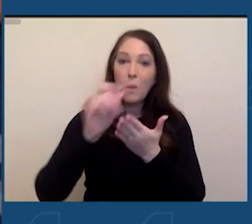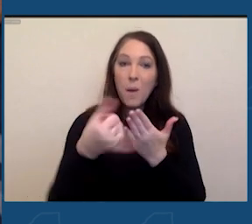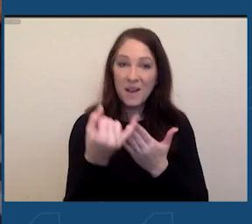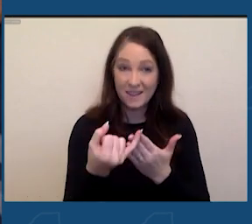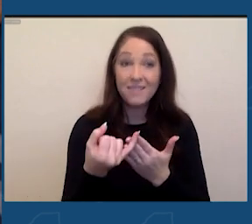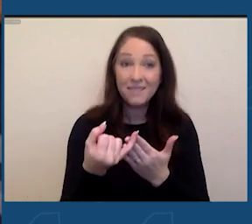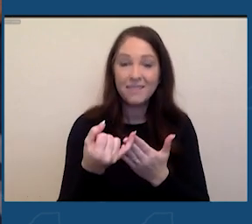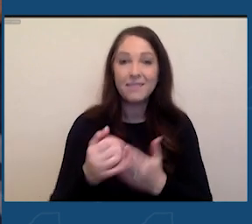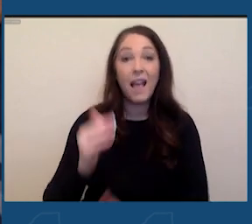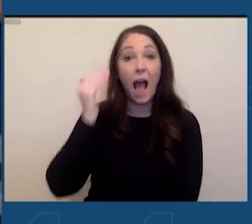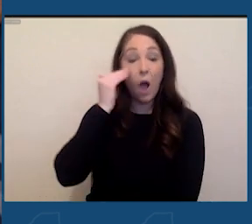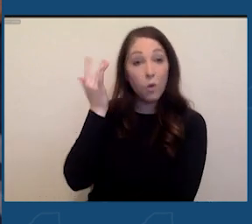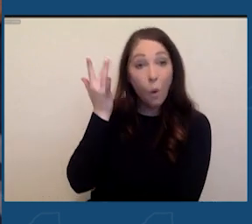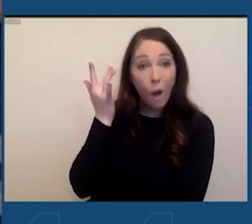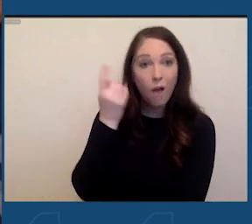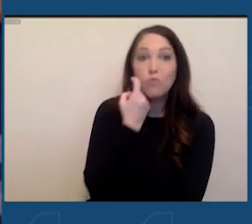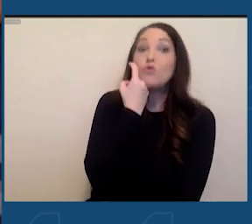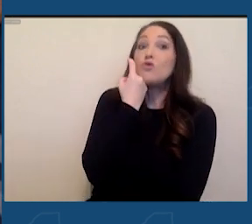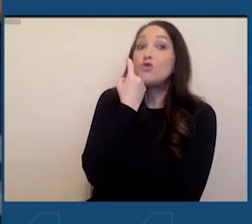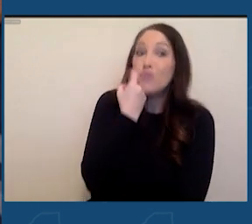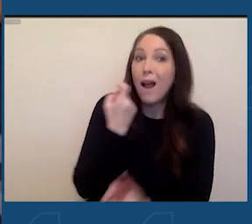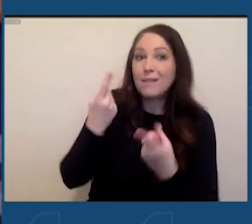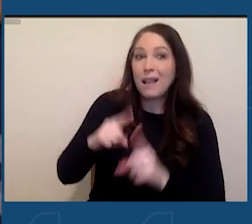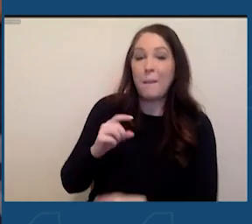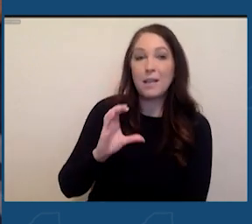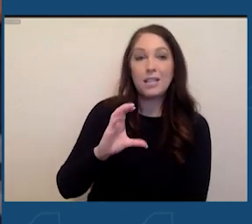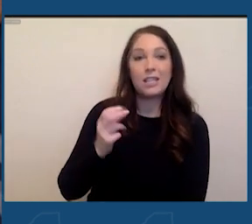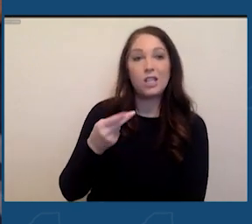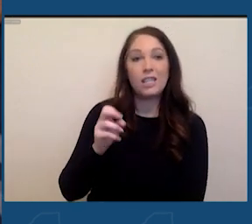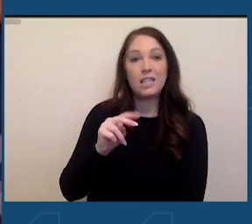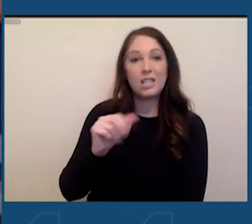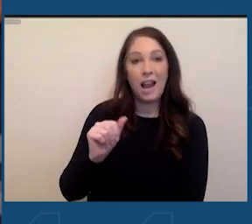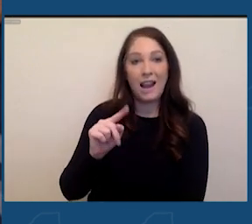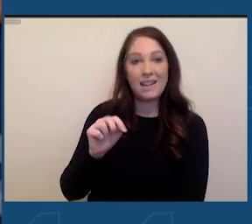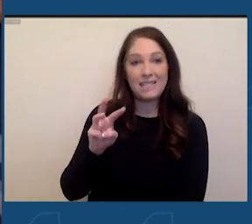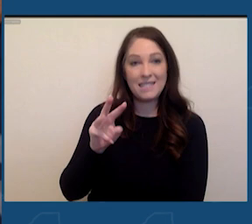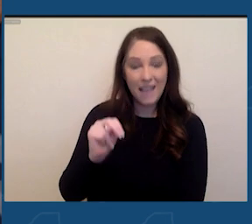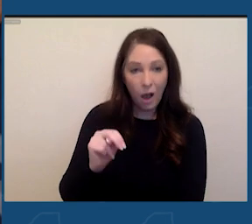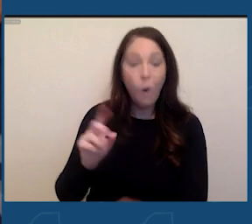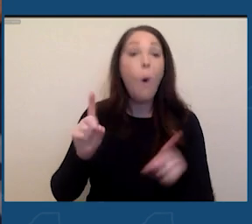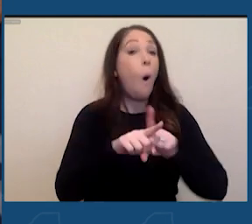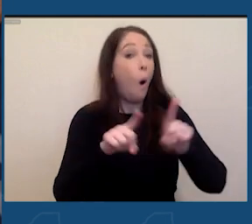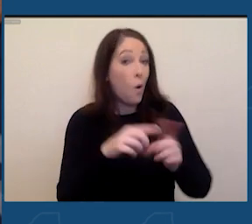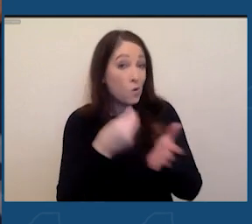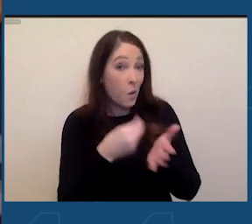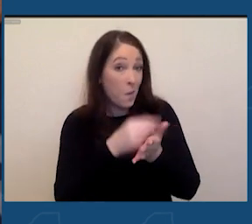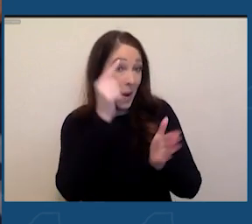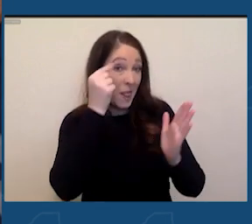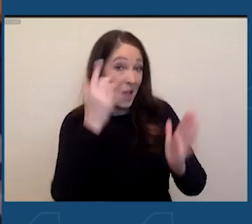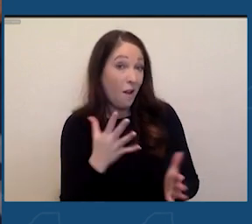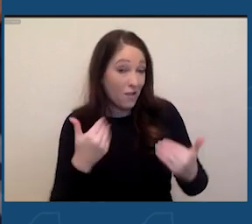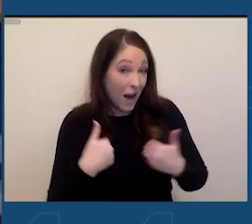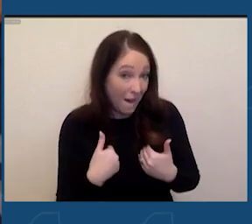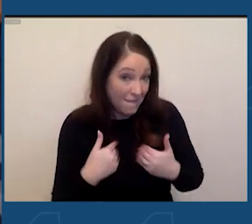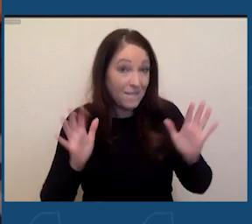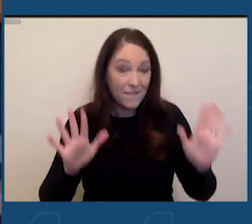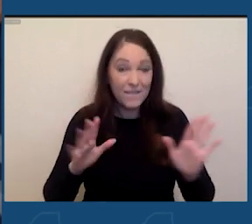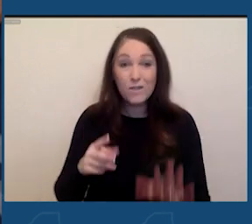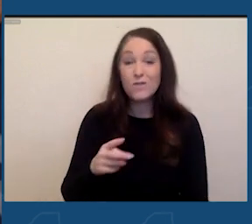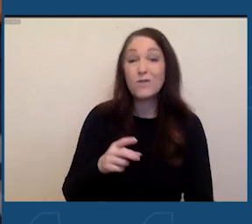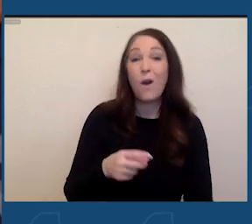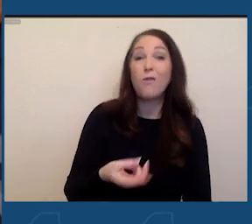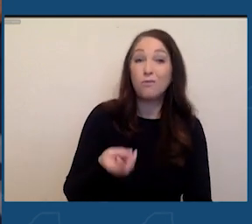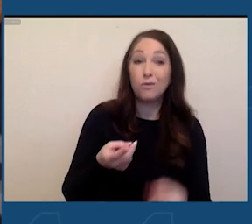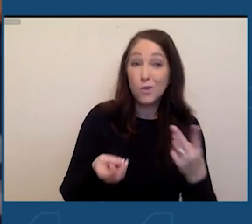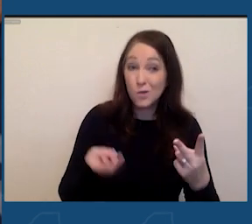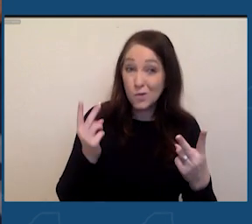know about this because we just did it in Chinatown. That was also money that the governor secured, so we're 2 for 2 in Manhattan. Thank you.